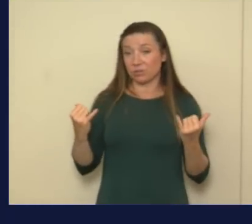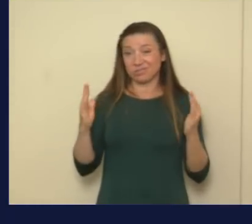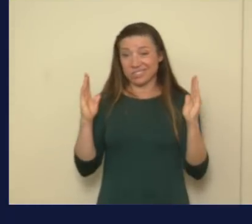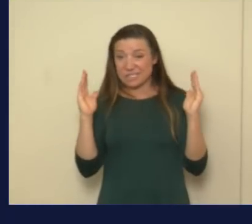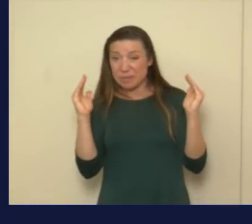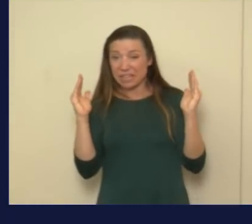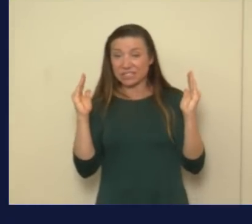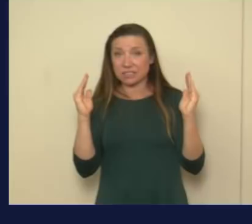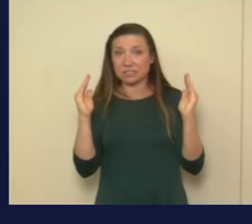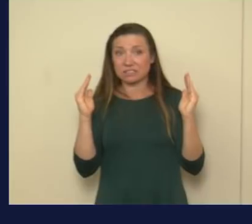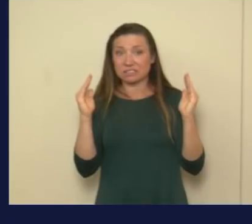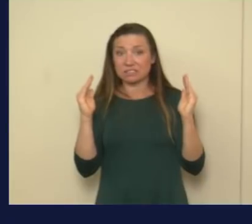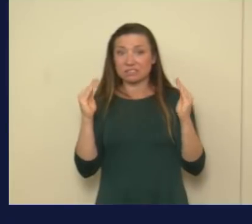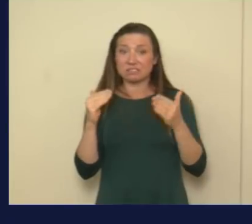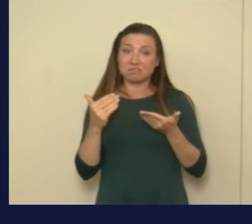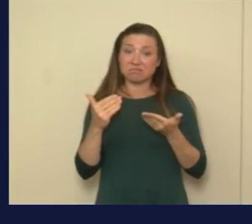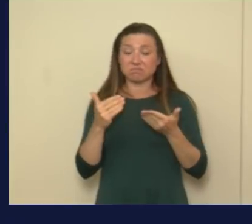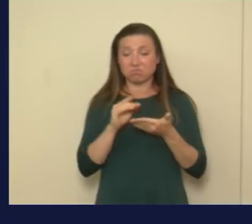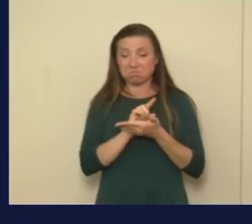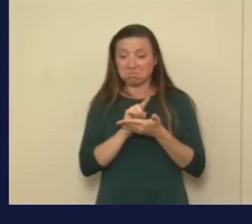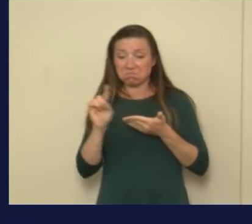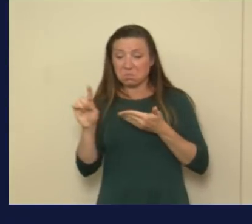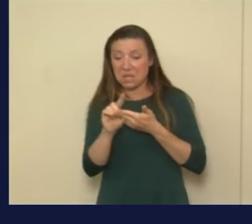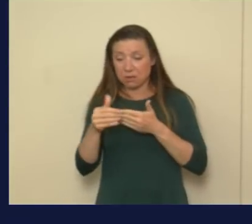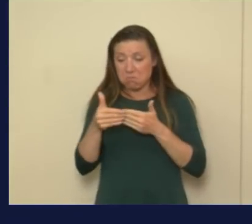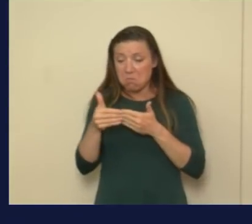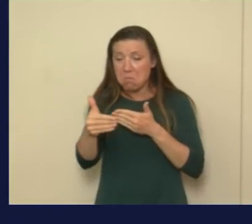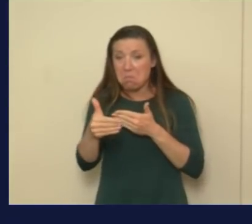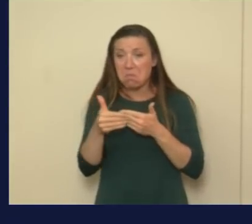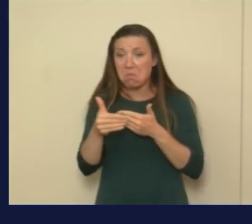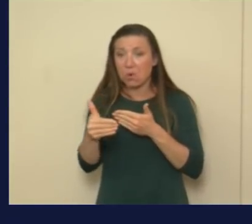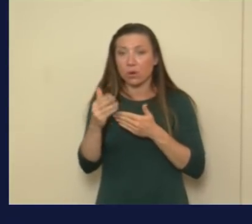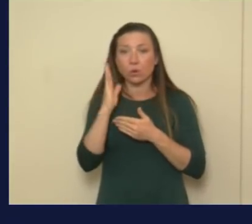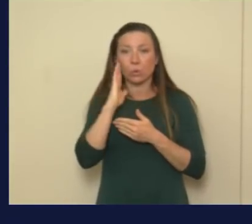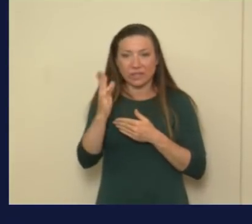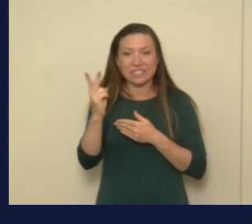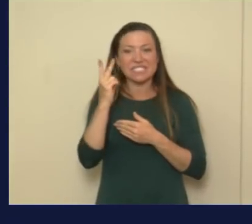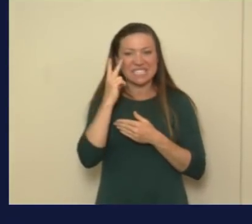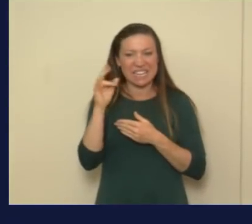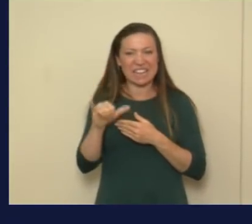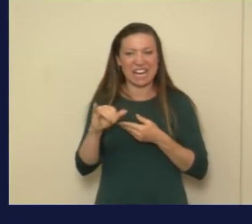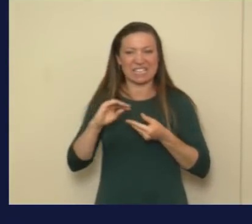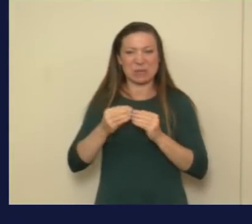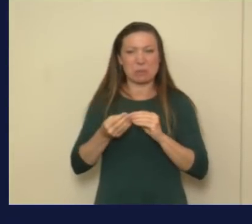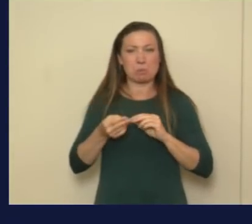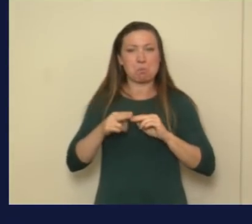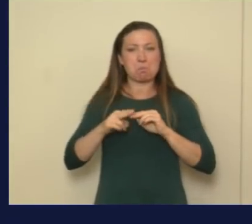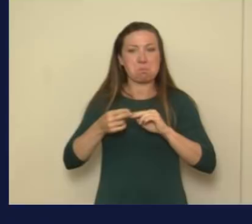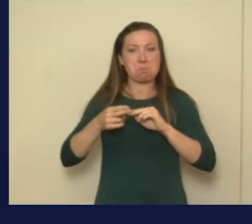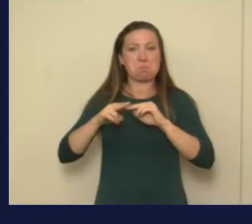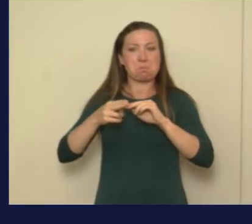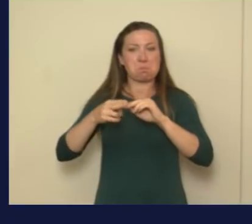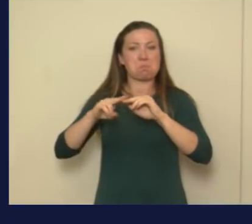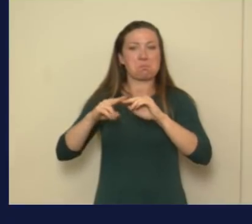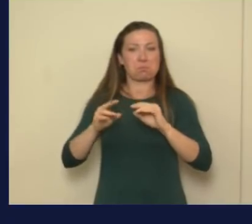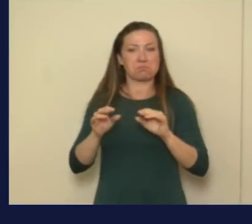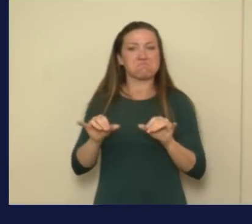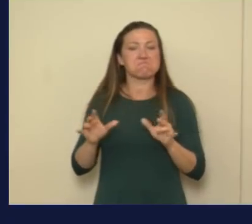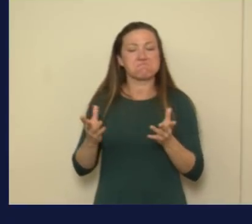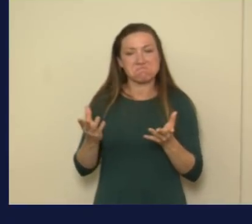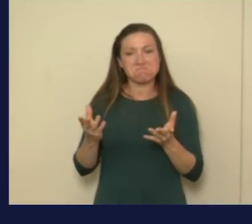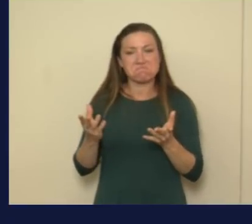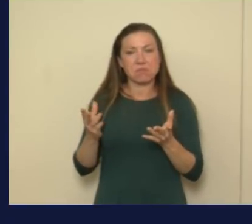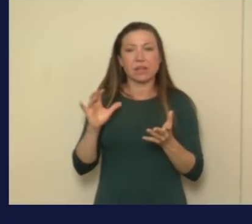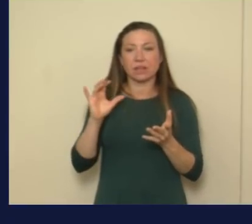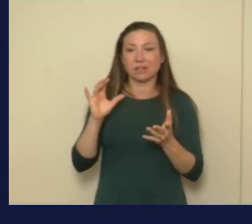next several days, 7 days, is going to be more of the same, because it's how it catches up with us when people weren't